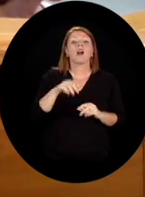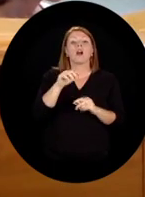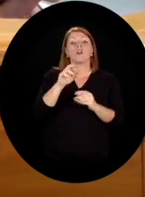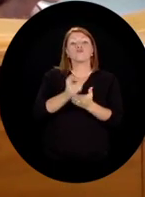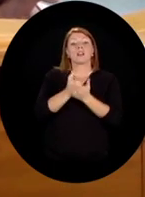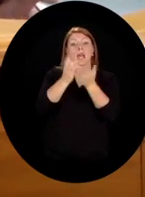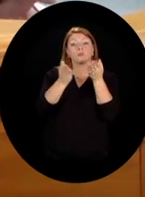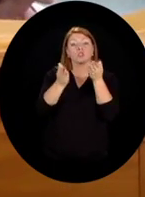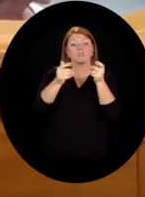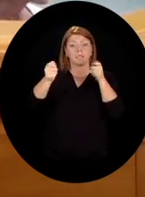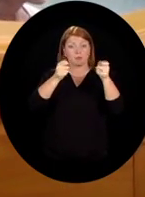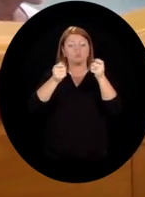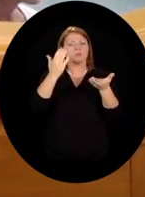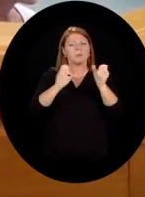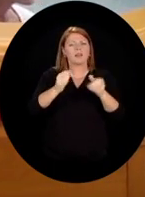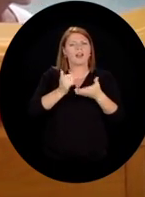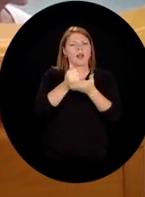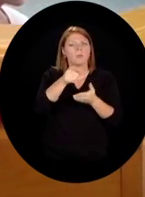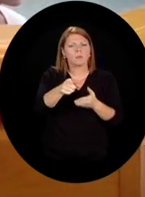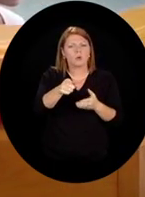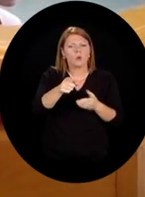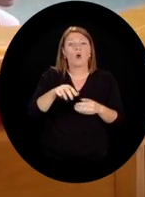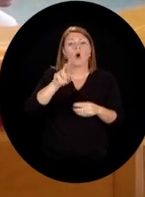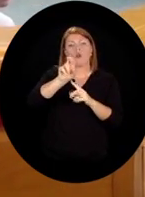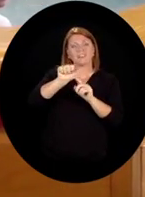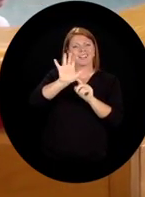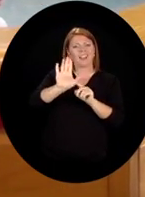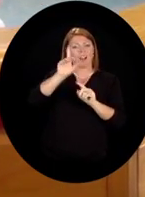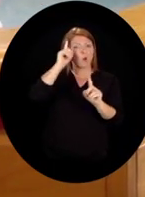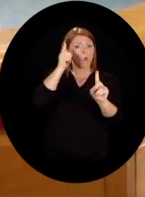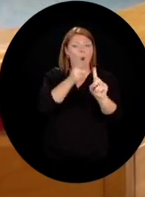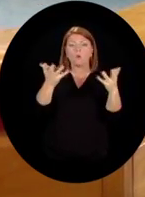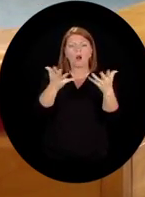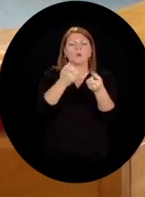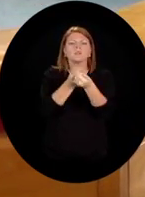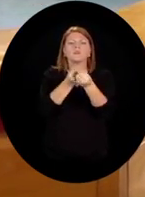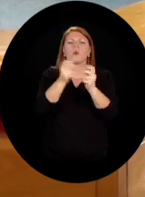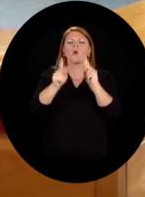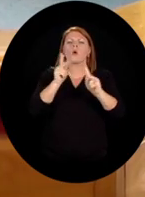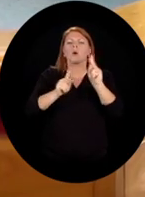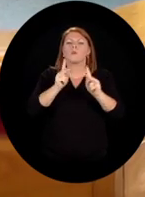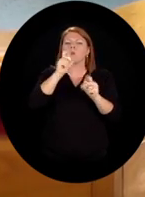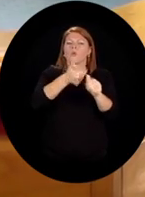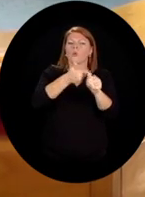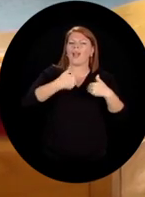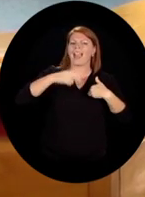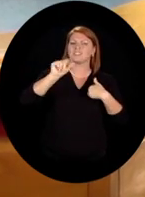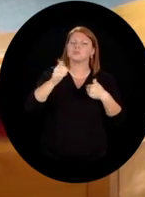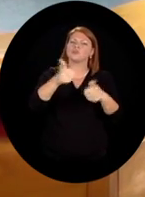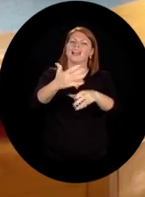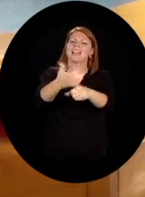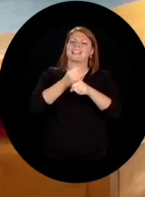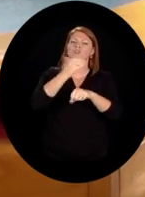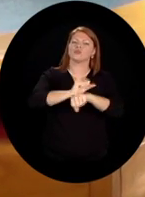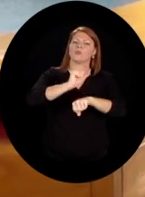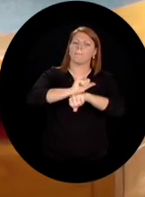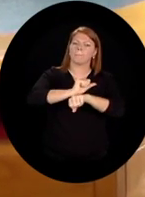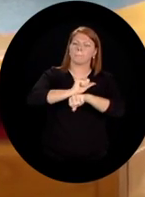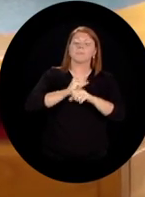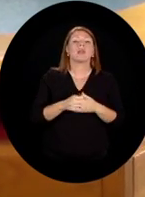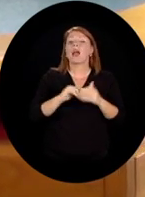Rehabilitation Services Administration may be able to assist you. RSA's mission is to support individuals with disabilities in achieving